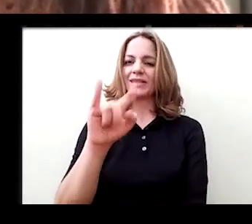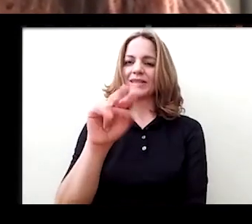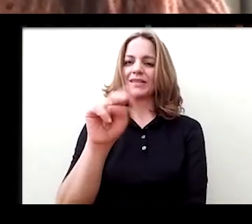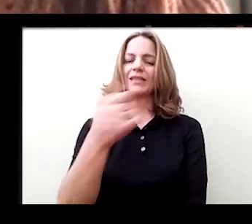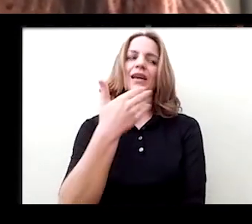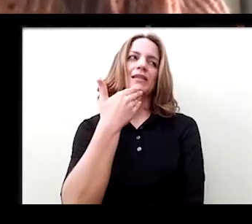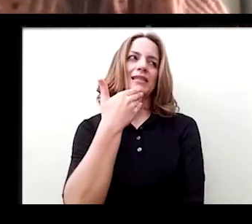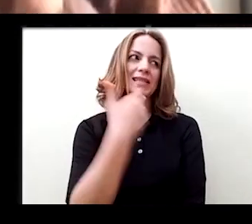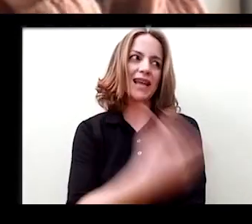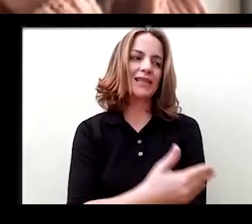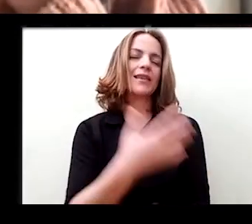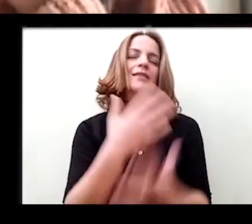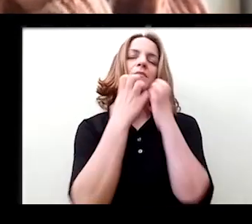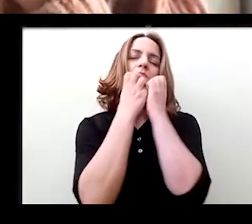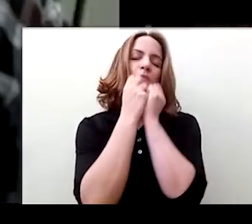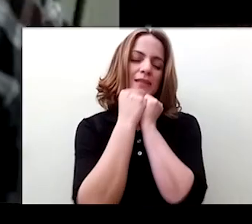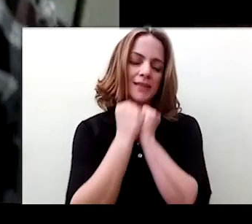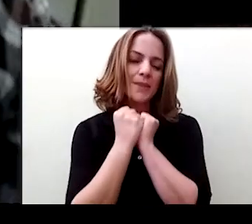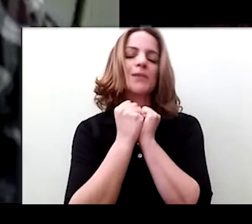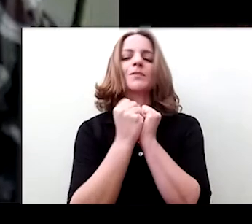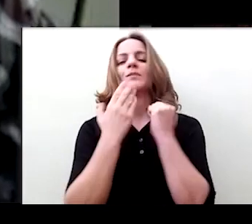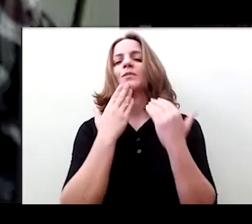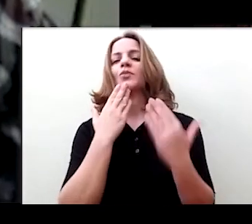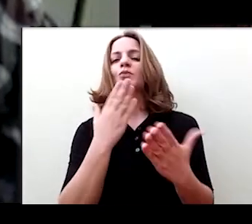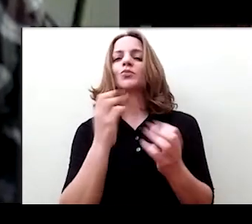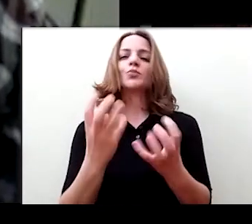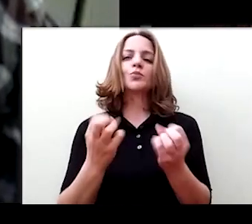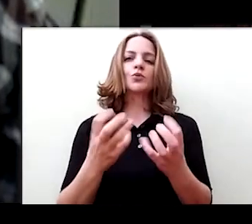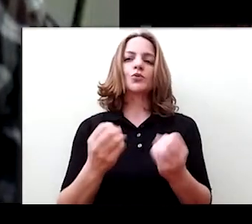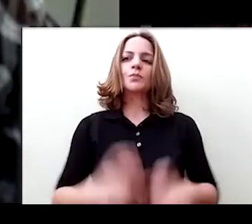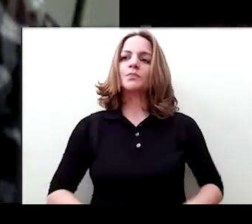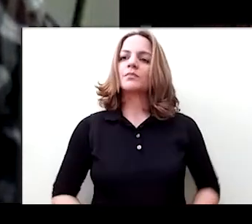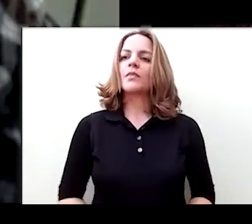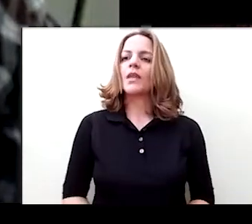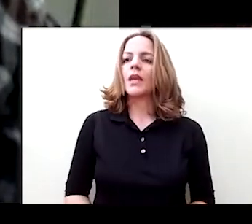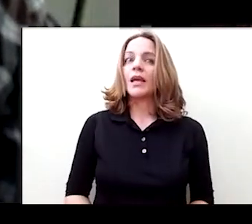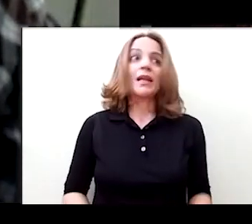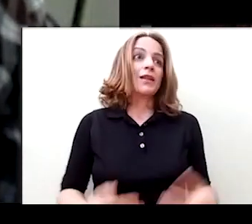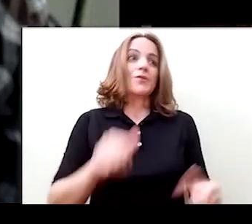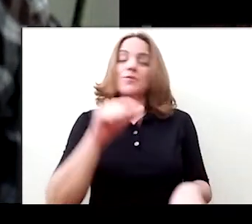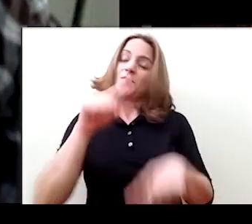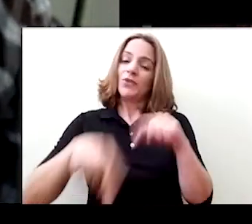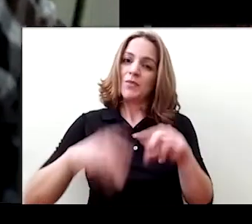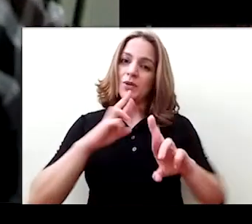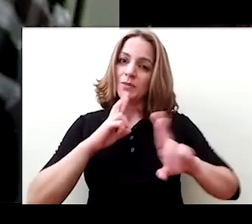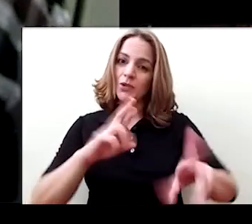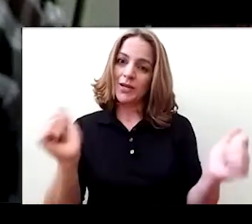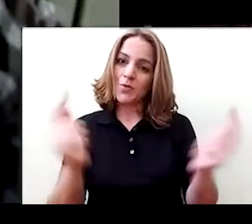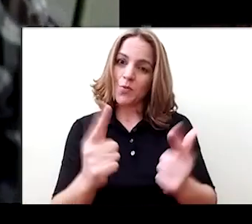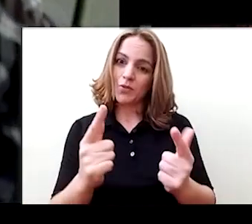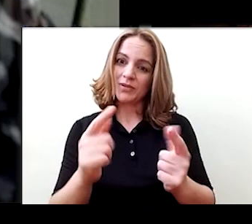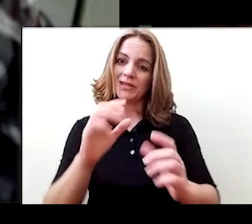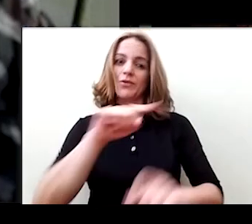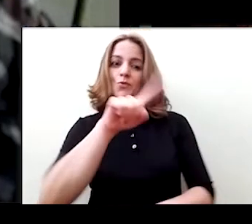to even half of the questions that we got. Thank you so much, everyone. We put links in the chat to make appointments to view the Central